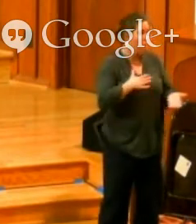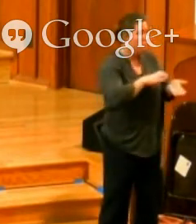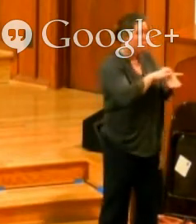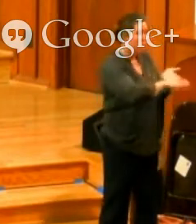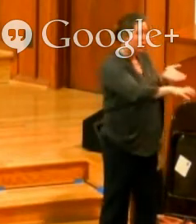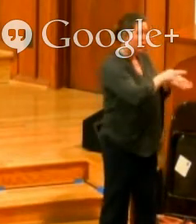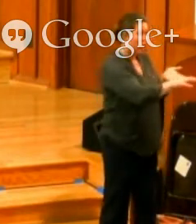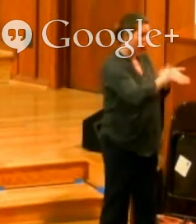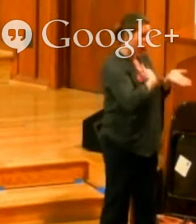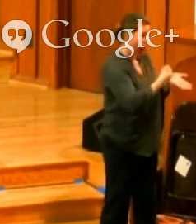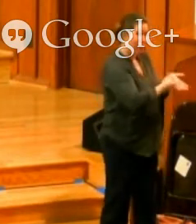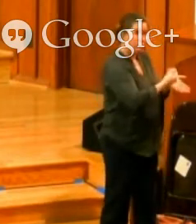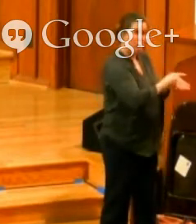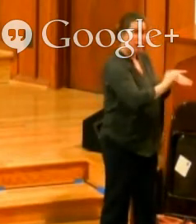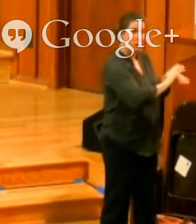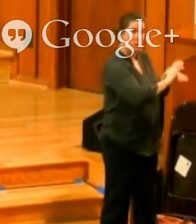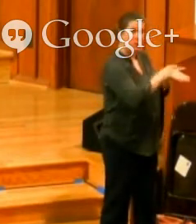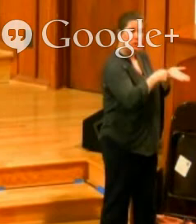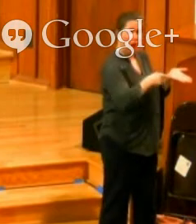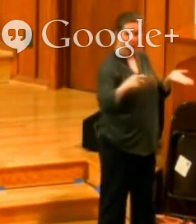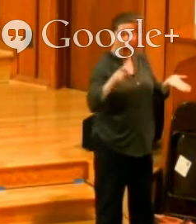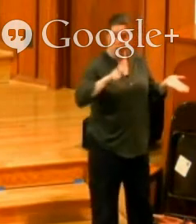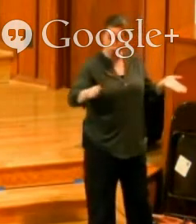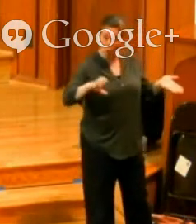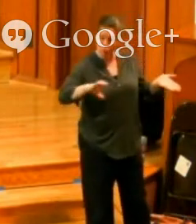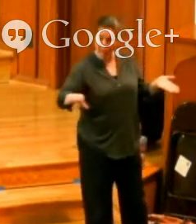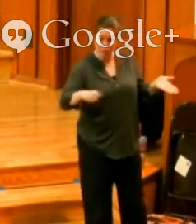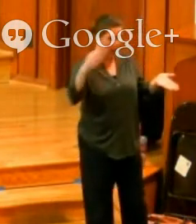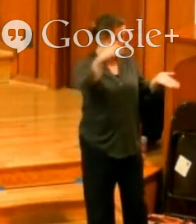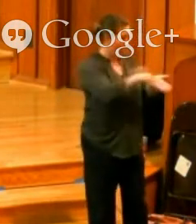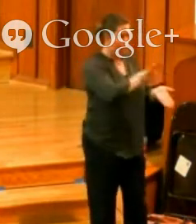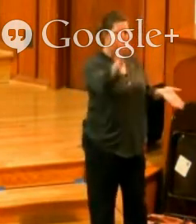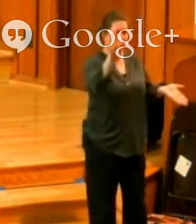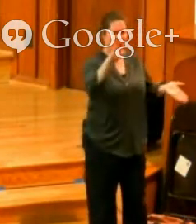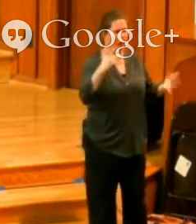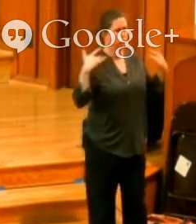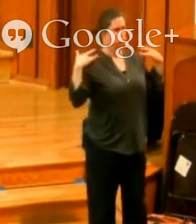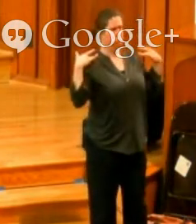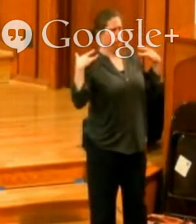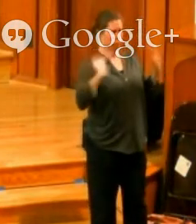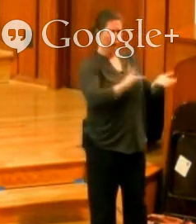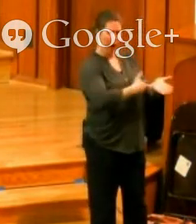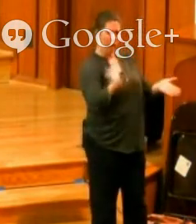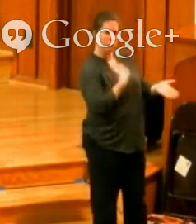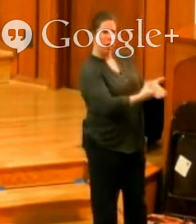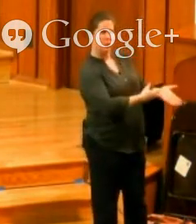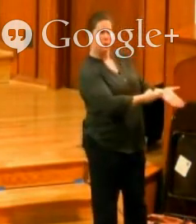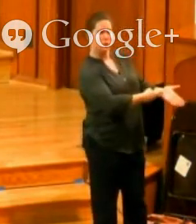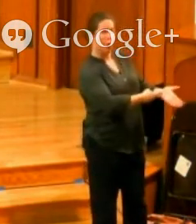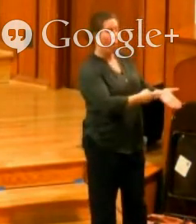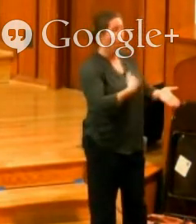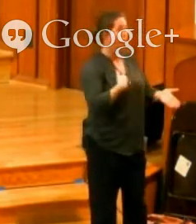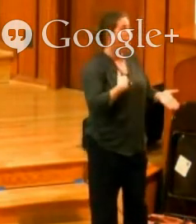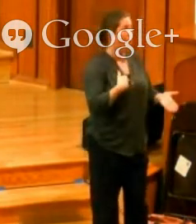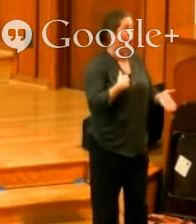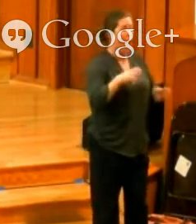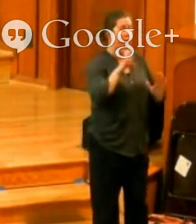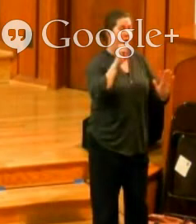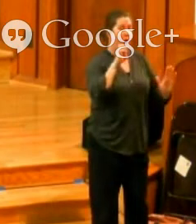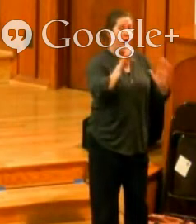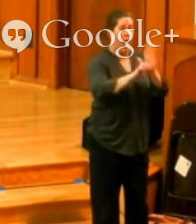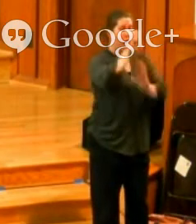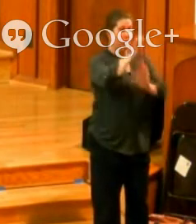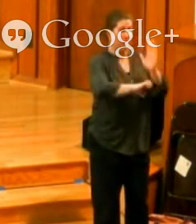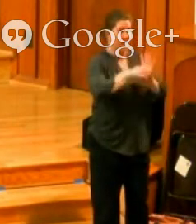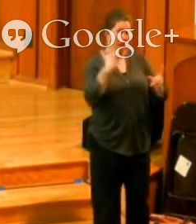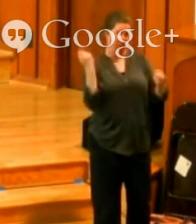check. It's not my fault it bounced. It's the bank's fault, right? Oh, hey, it's not my fault that I stepped on your foot getting into the elevator. Your foot shouldn't have been in